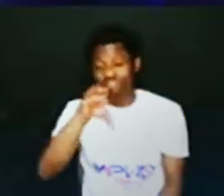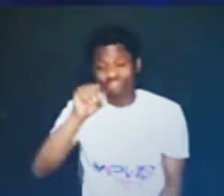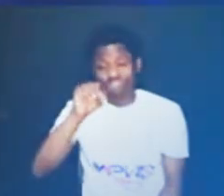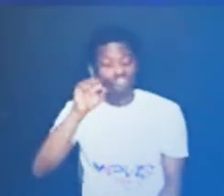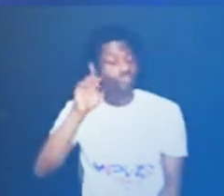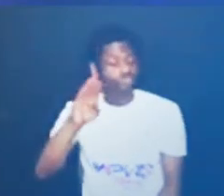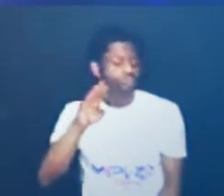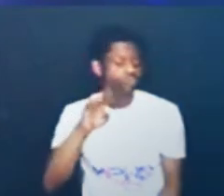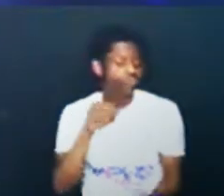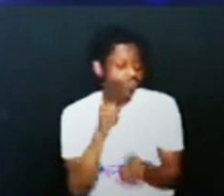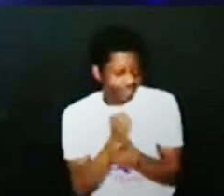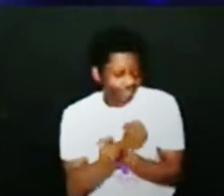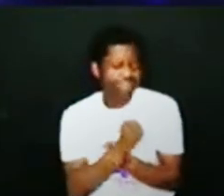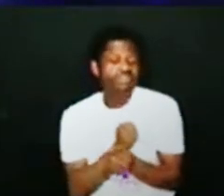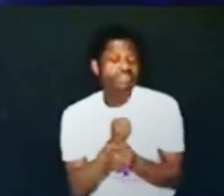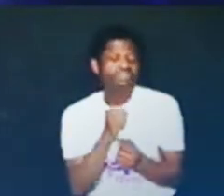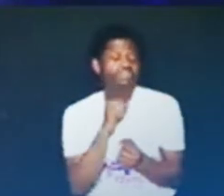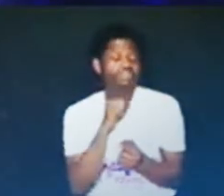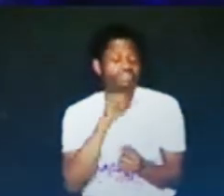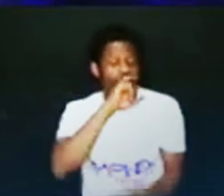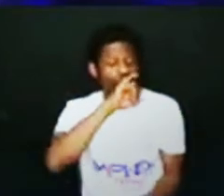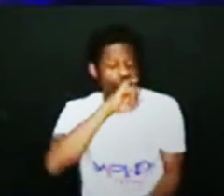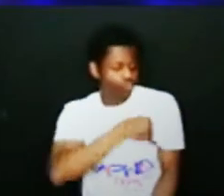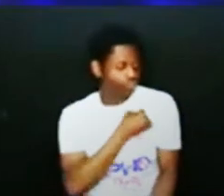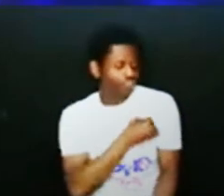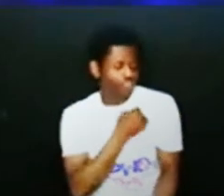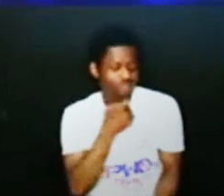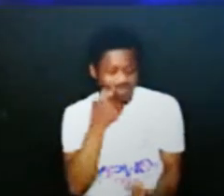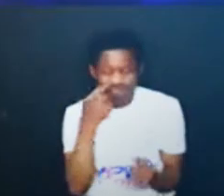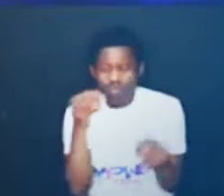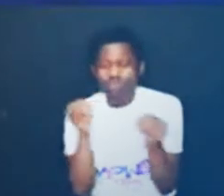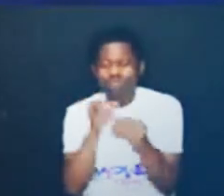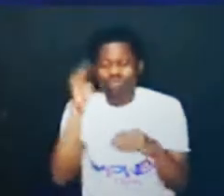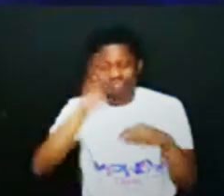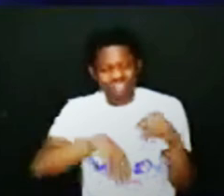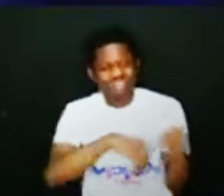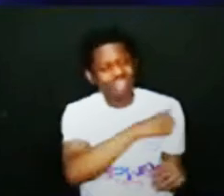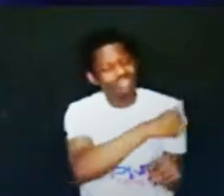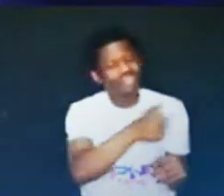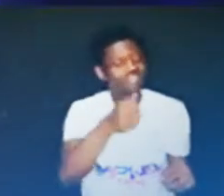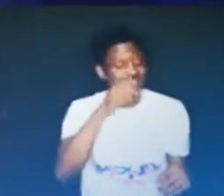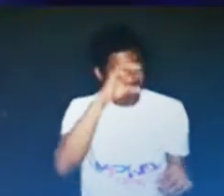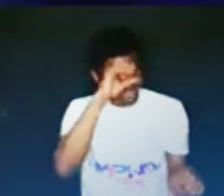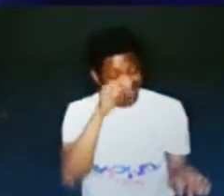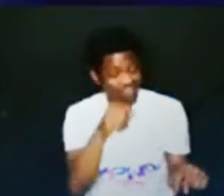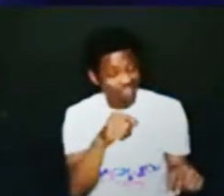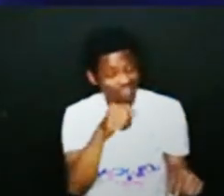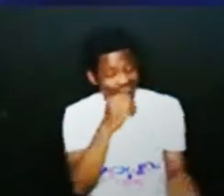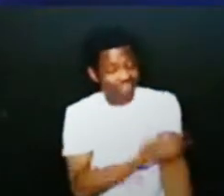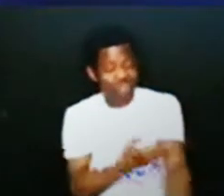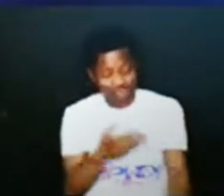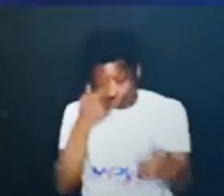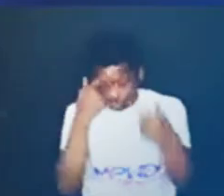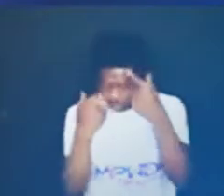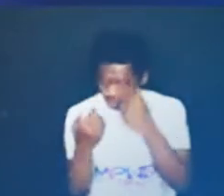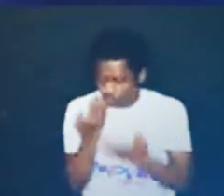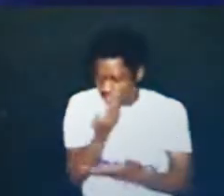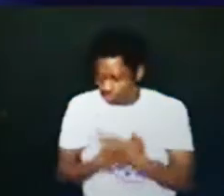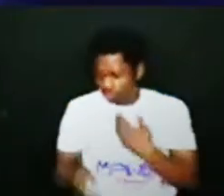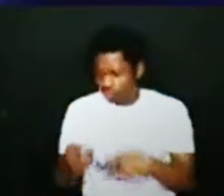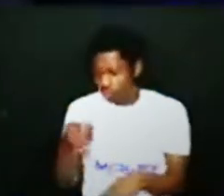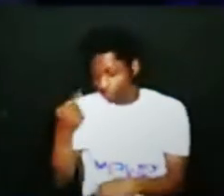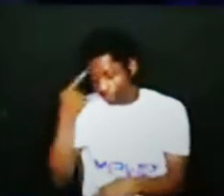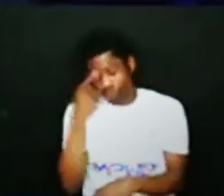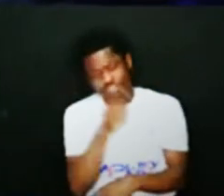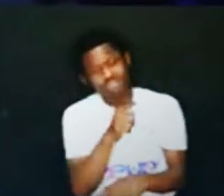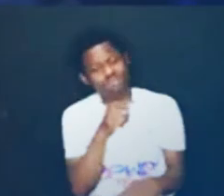Because he had been born to him in his old age, and he made an ornament robe for him. Now